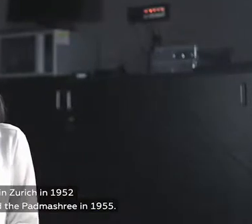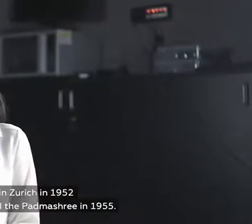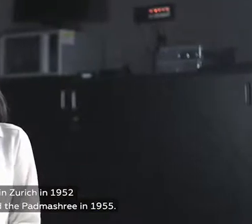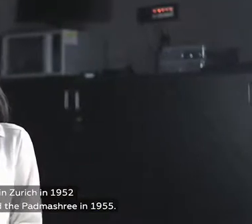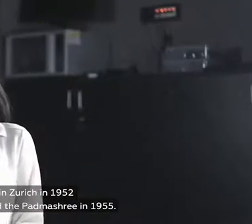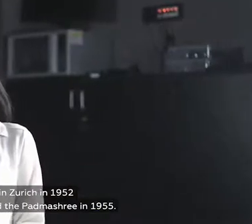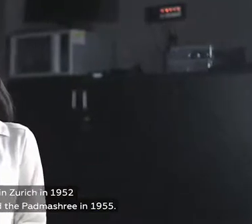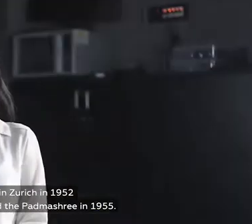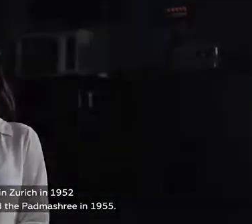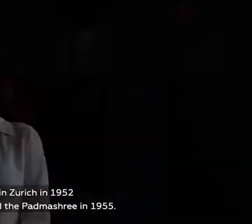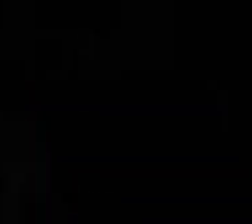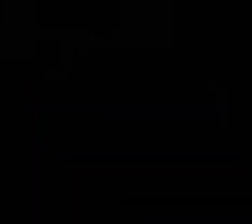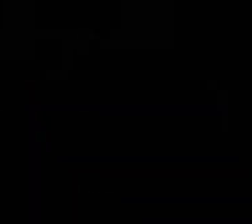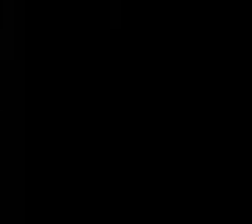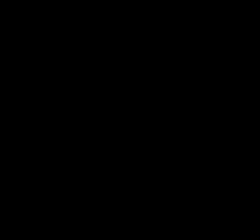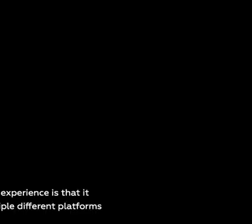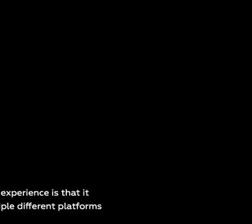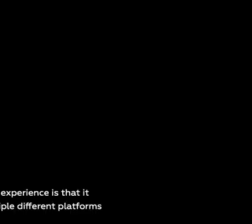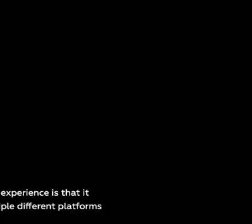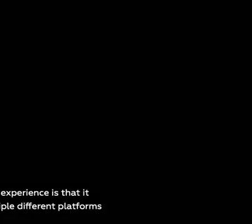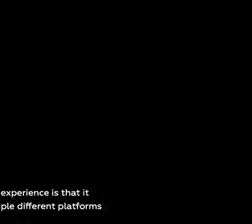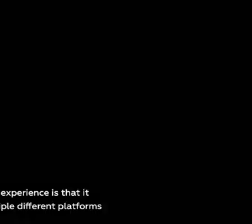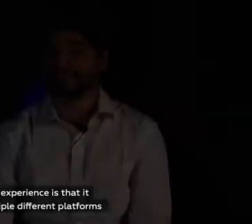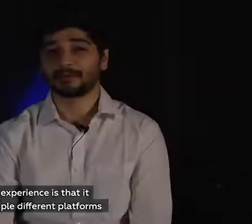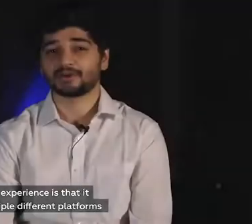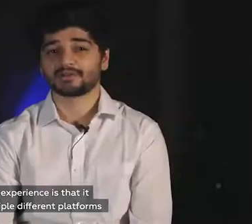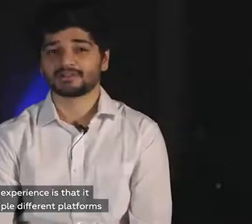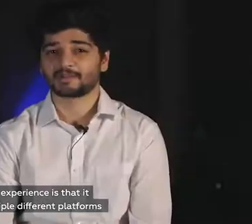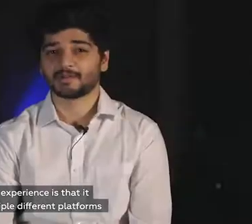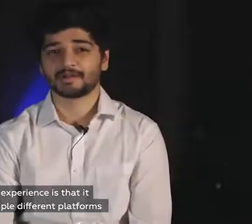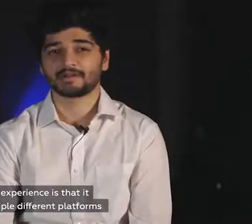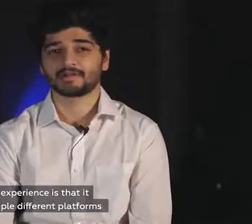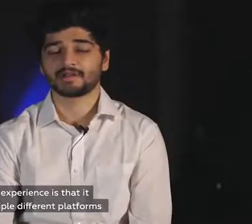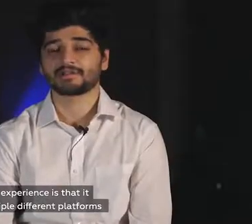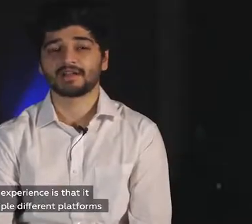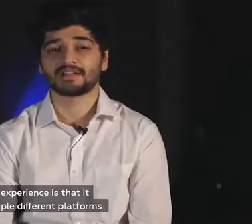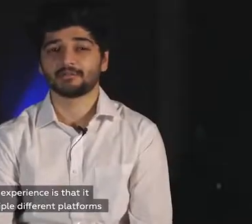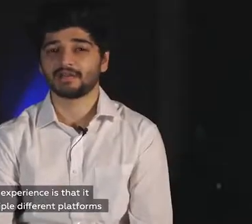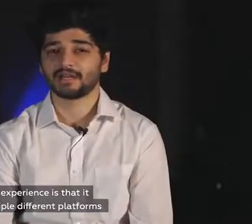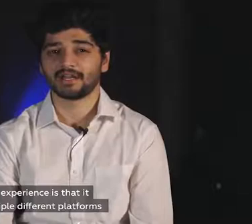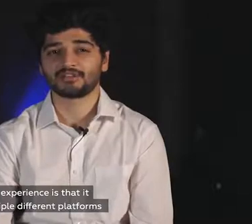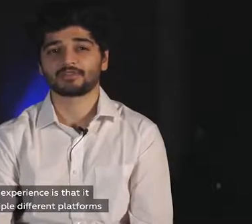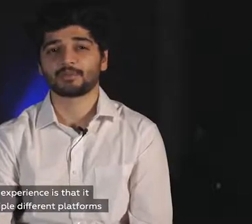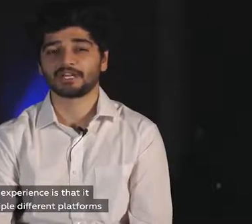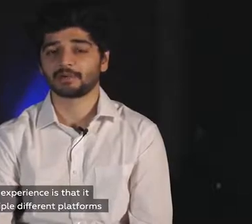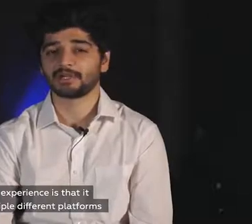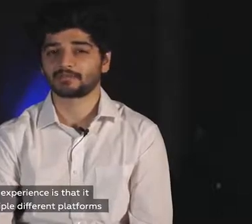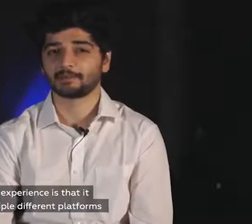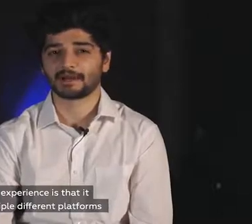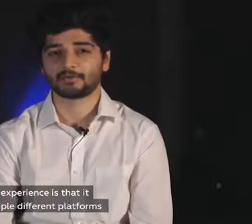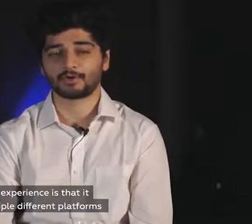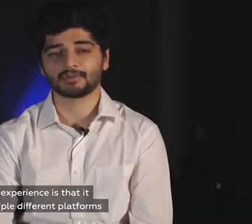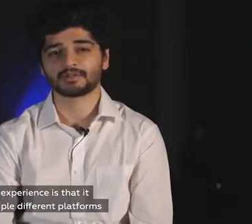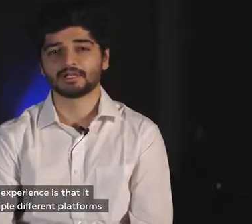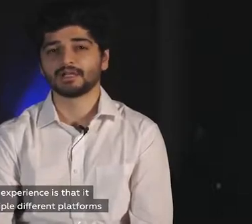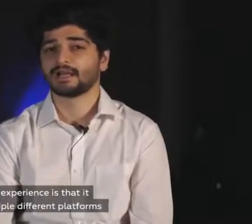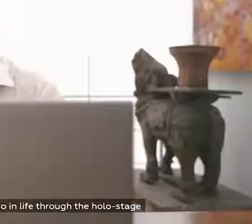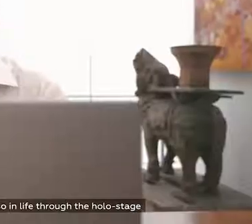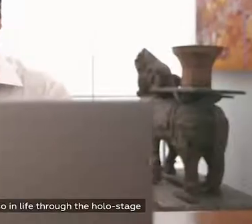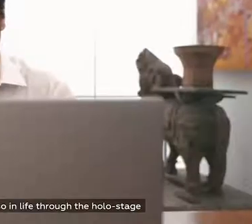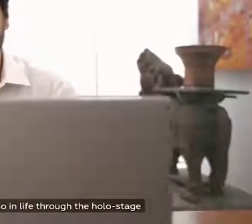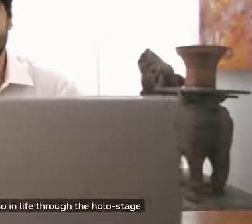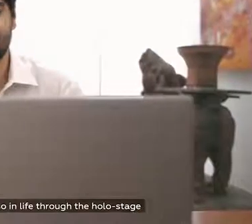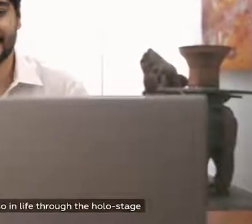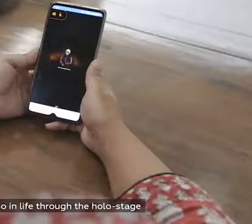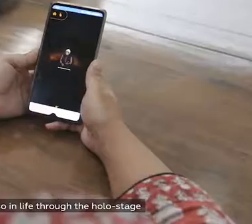in 1955. The great thing about this experience is that it can be engaged through multiple different platforms